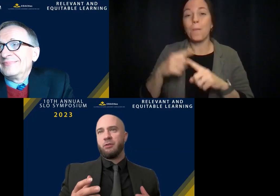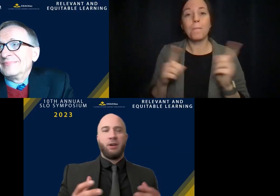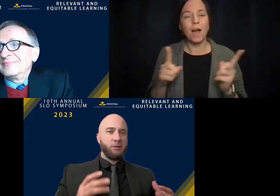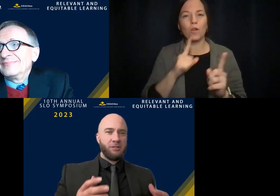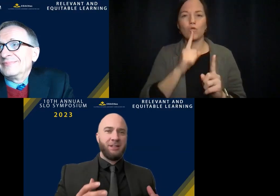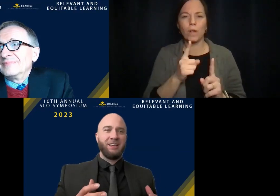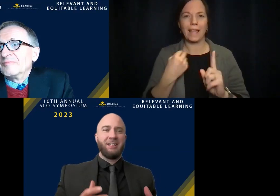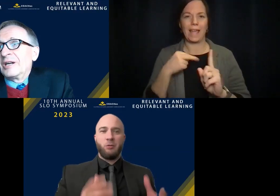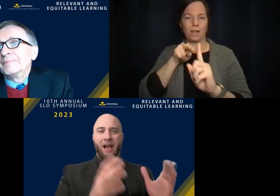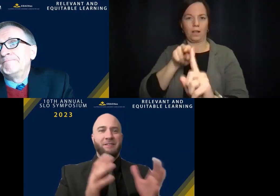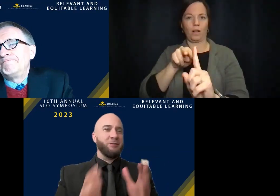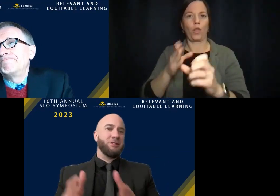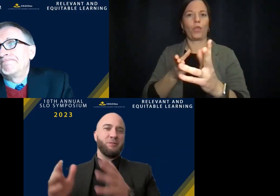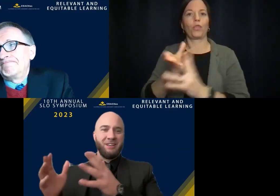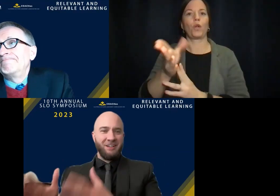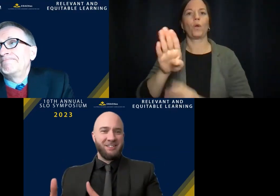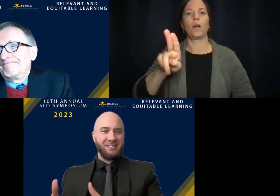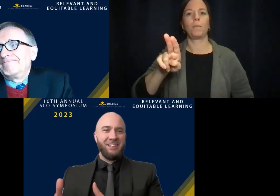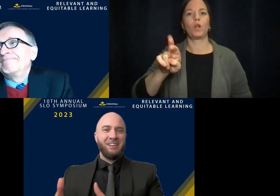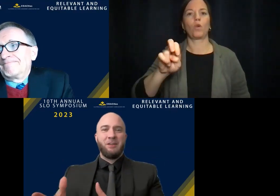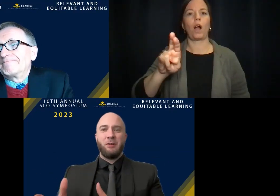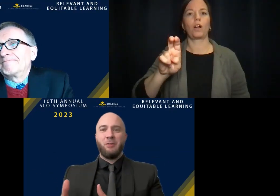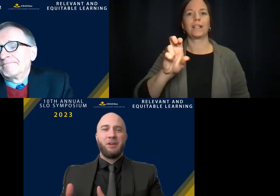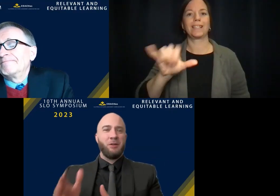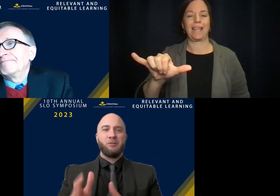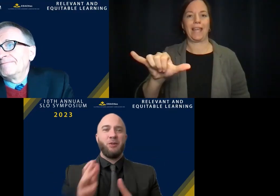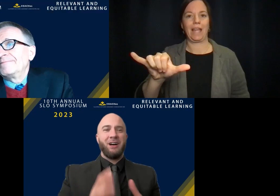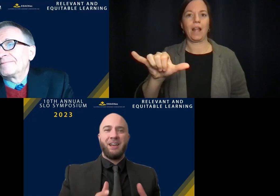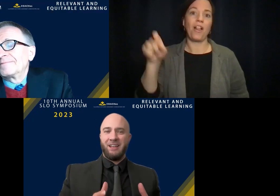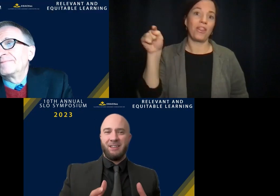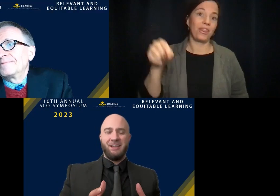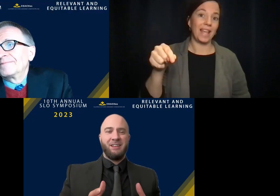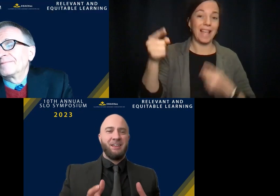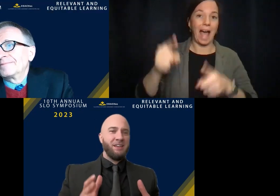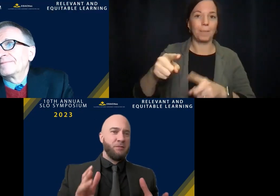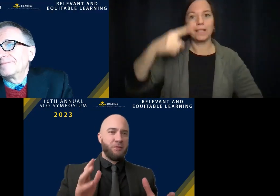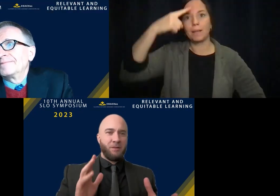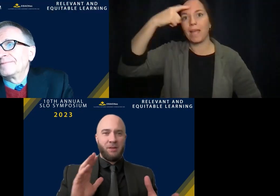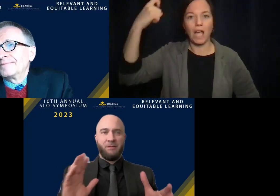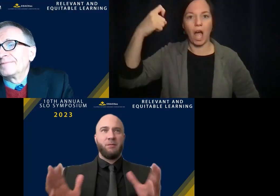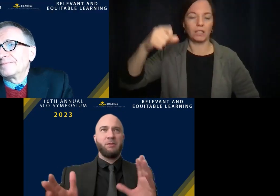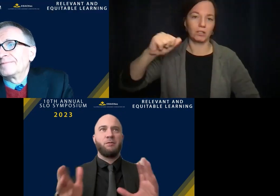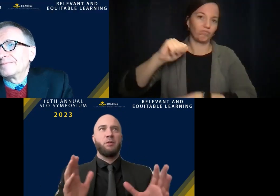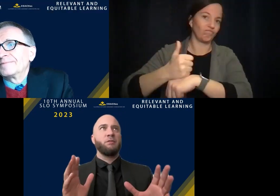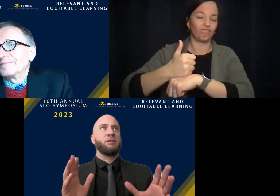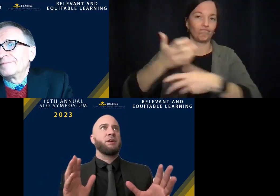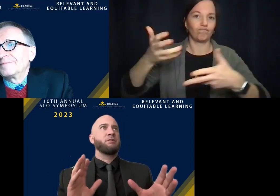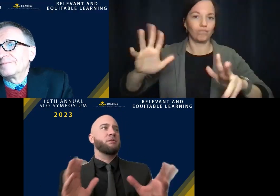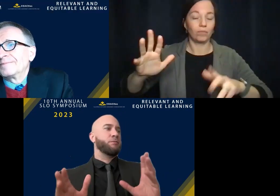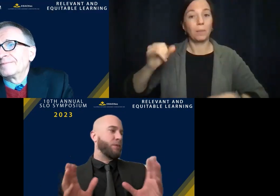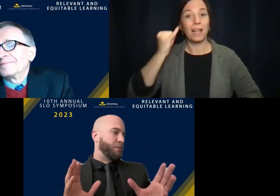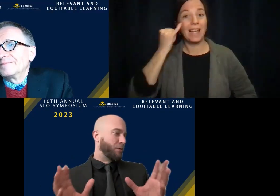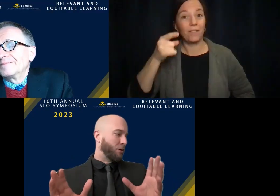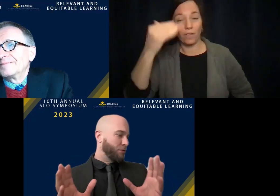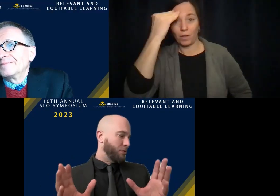of bureaucracy, like you right. have to do this because, you know, here's why. And then if anyone's familiar with like